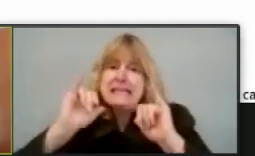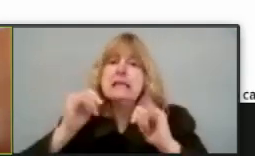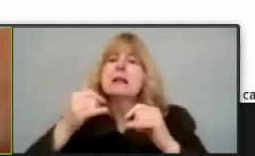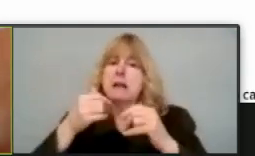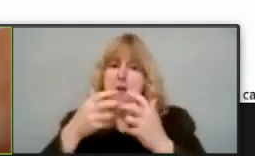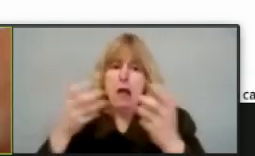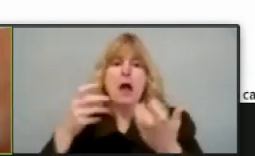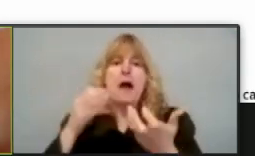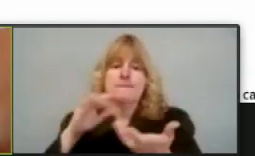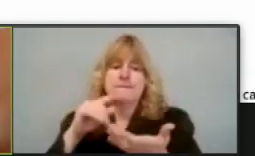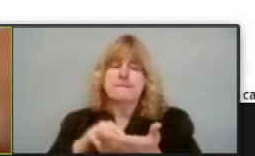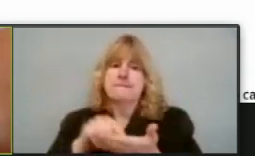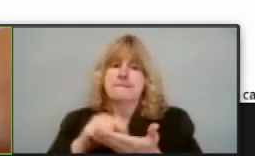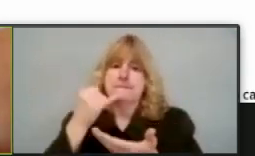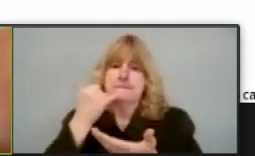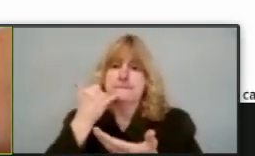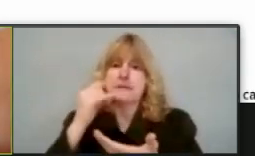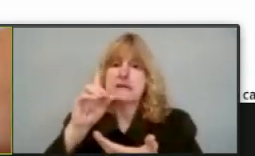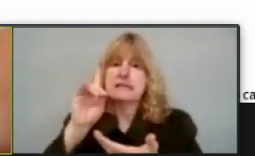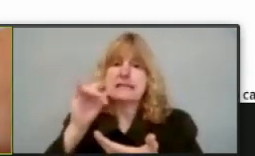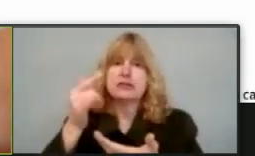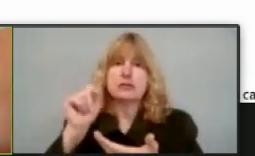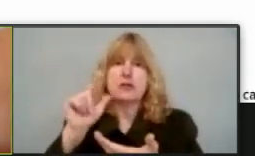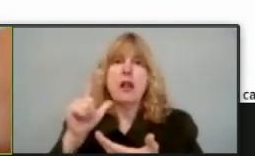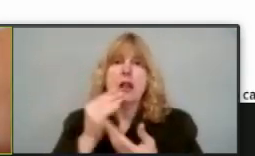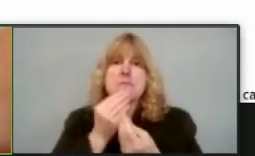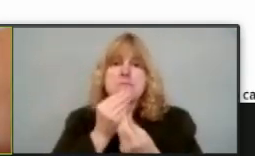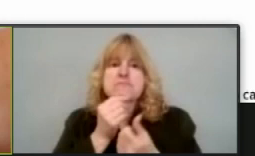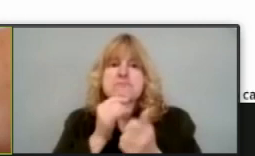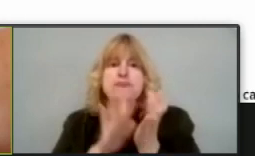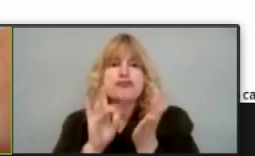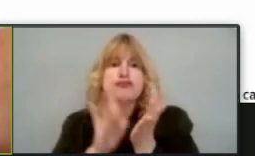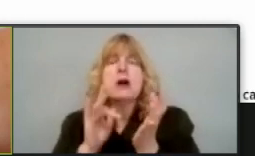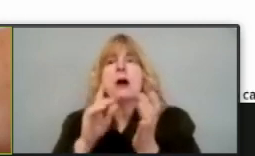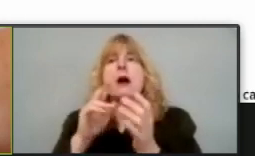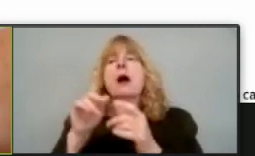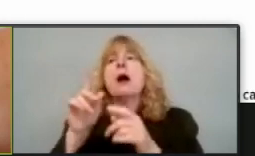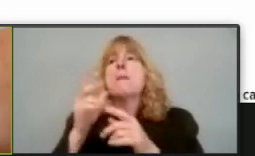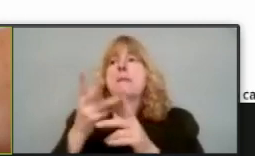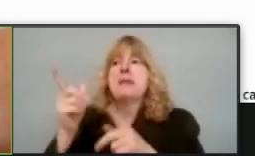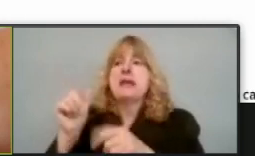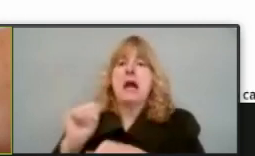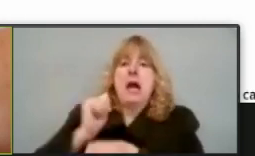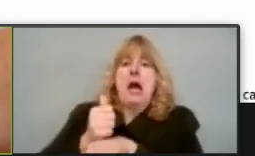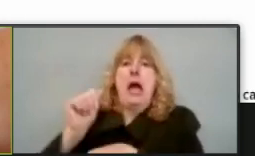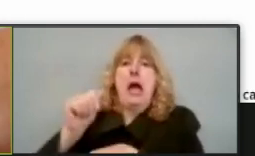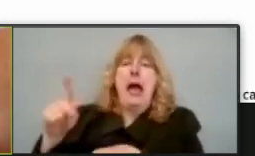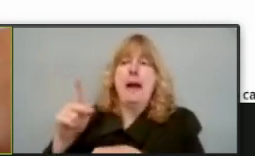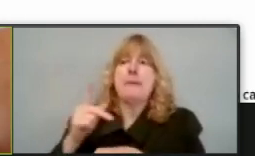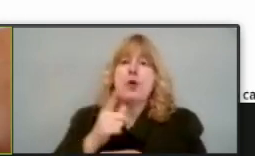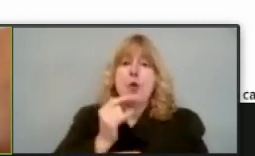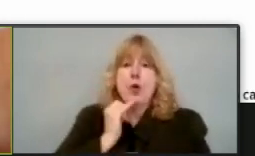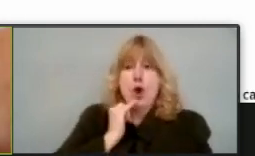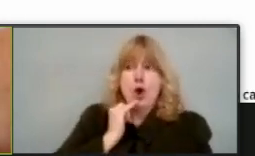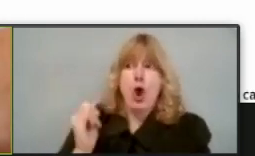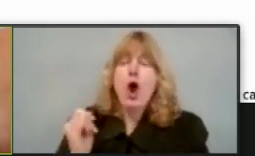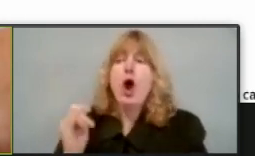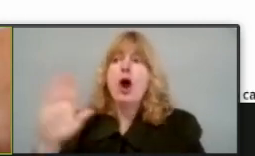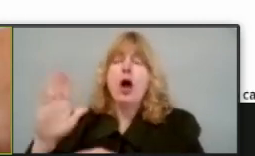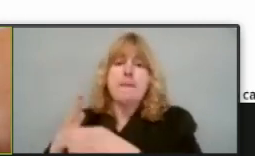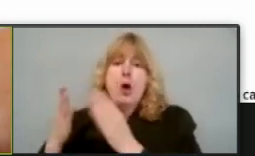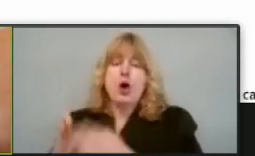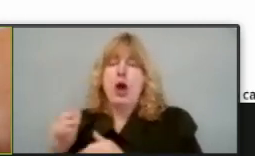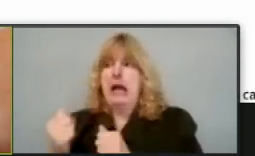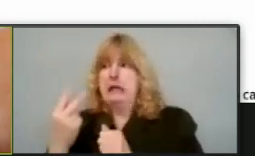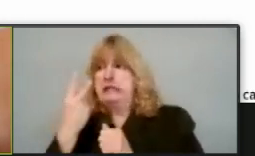that, for instance, somebody can set up their phone so that when you call them, their partner is seeing that phone call, or they're hearing that phone call, or they're recording their phone